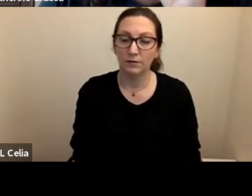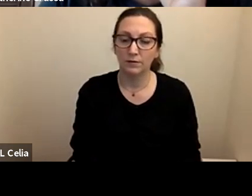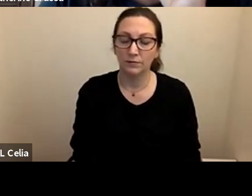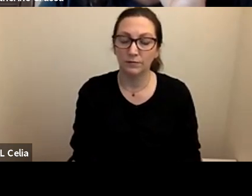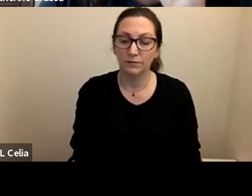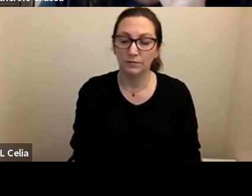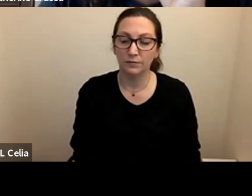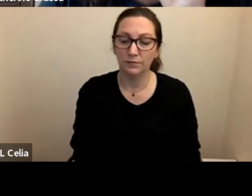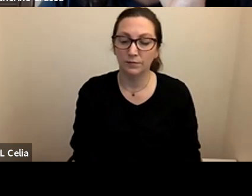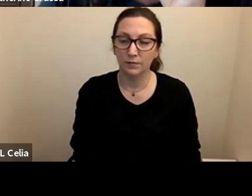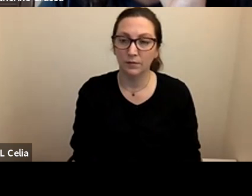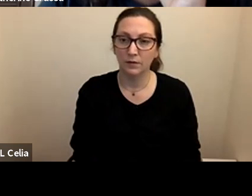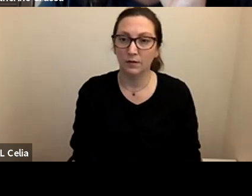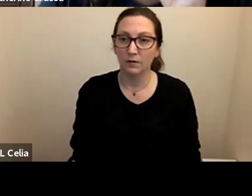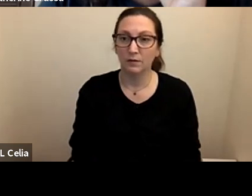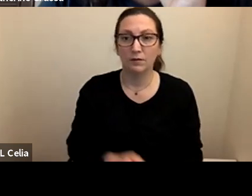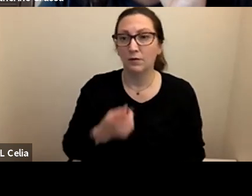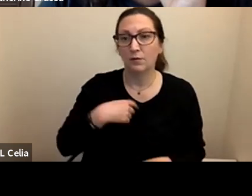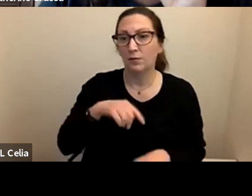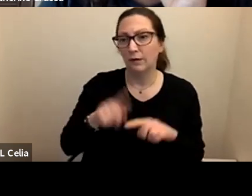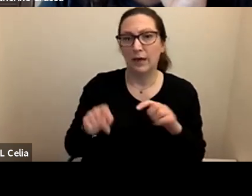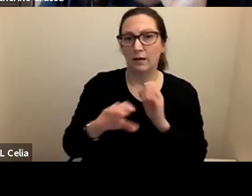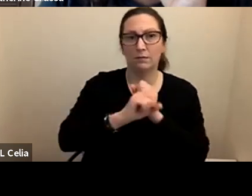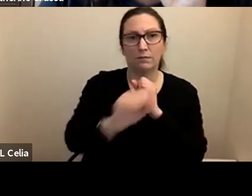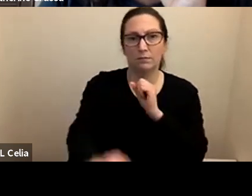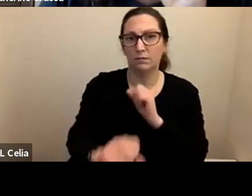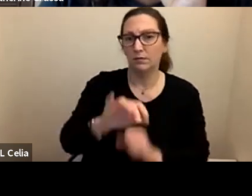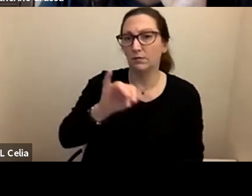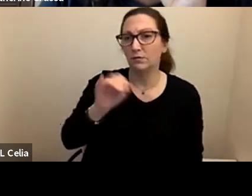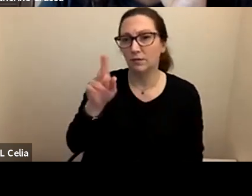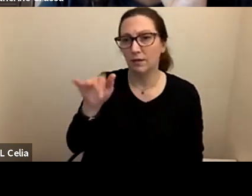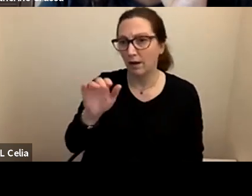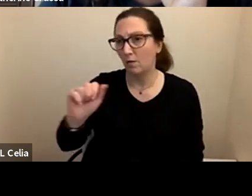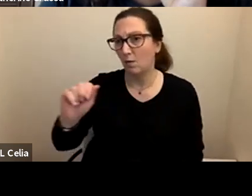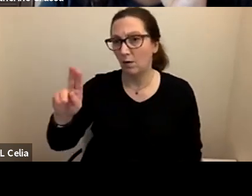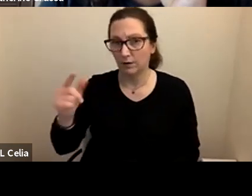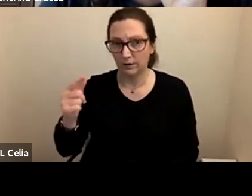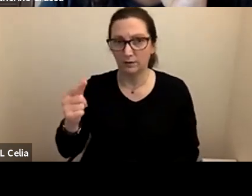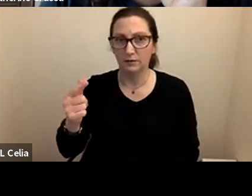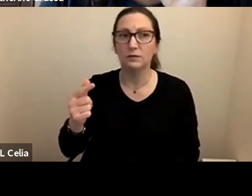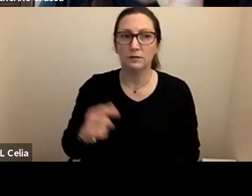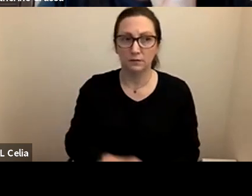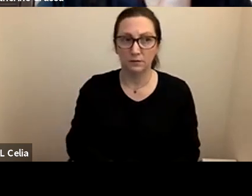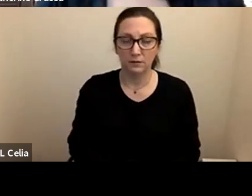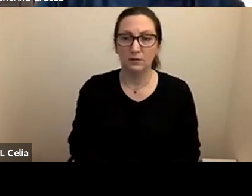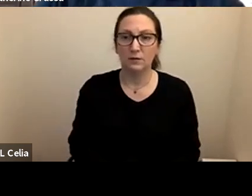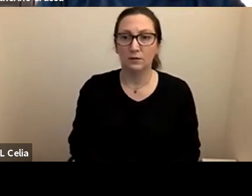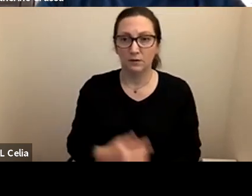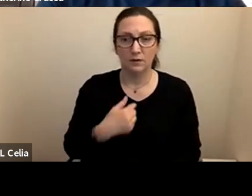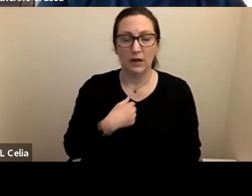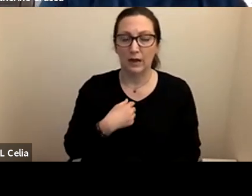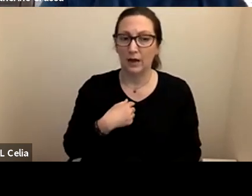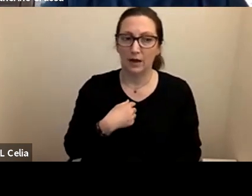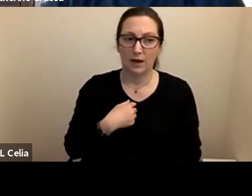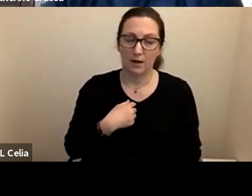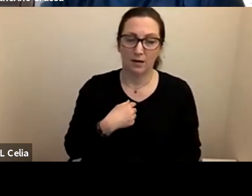this through the months of July and August. And I would suggest very strongly that we cannot